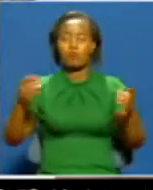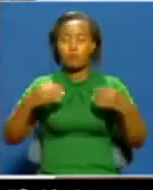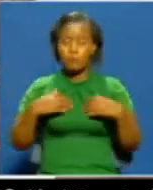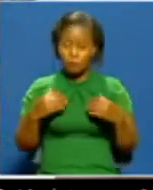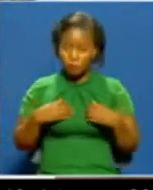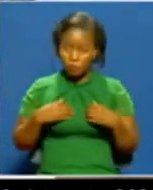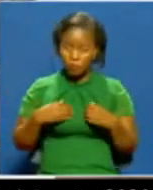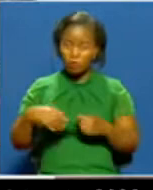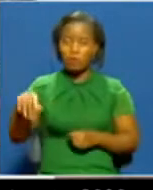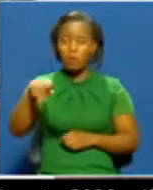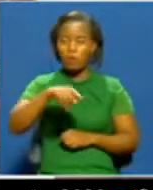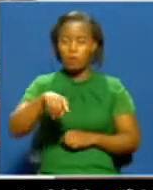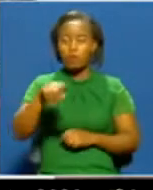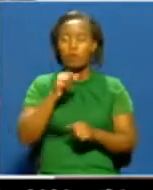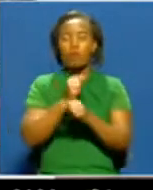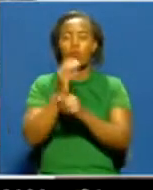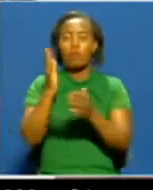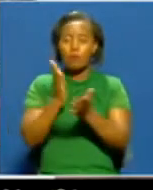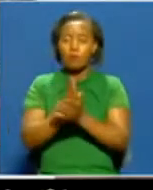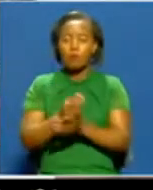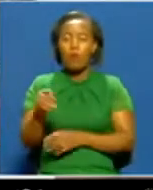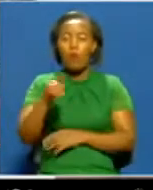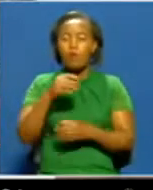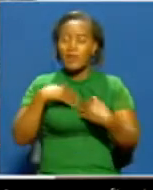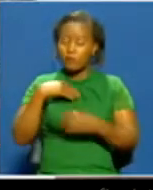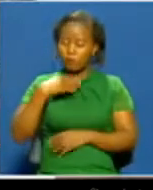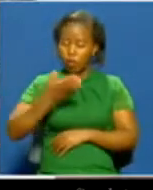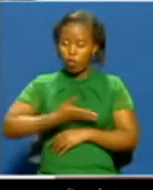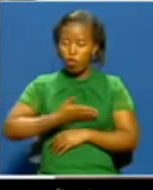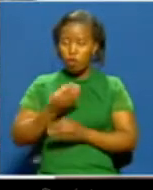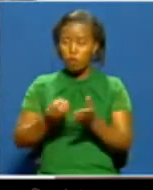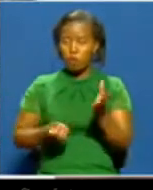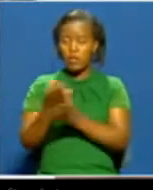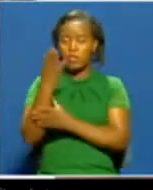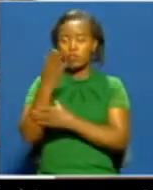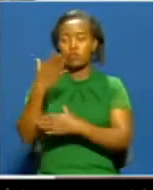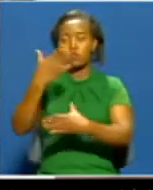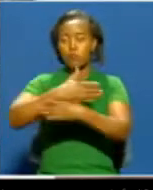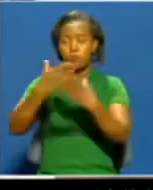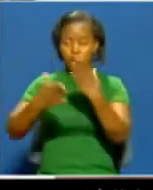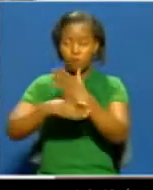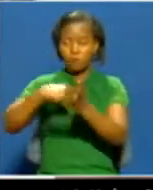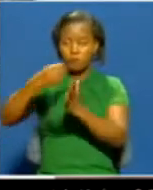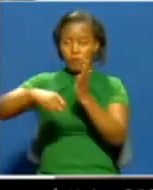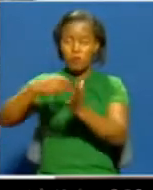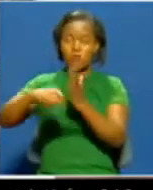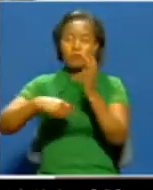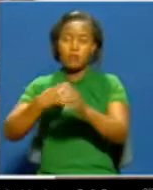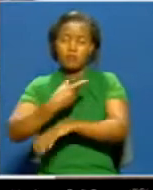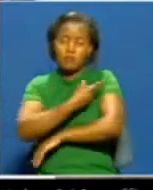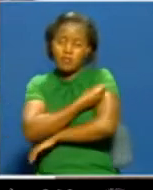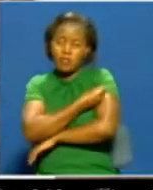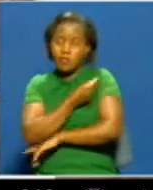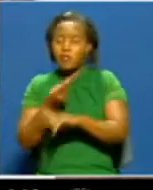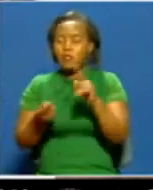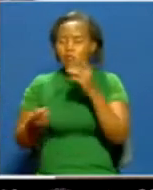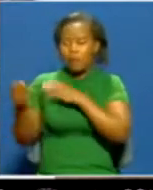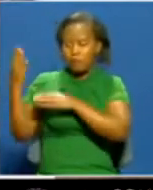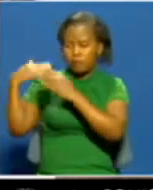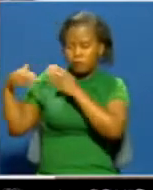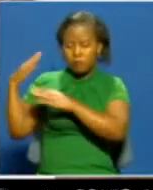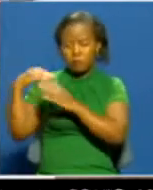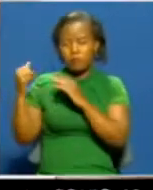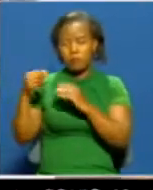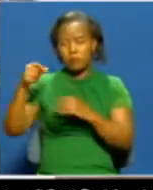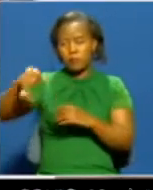have to our own production line for vaccines, starting with what they call our form and fill plant, where